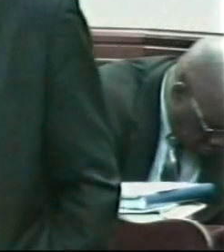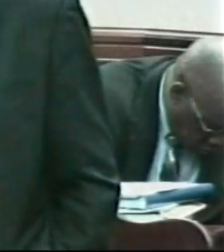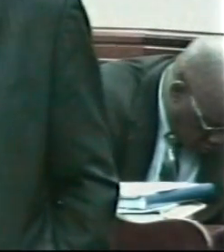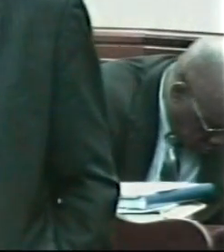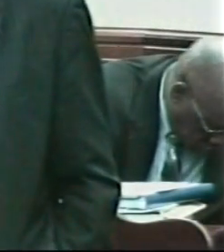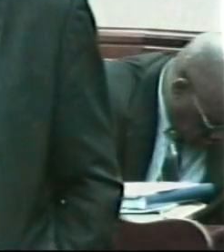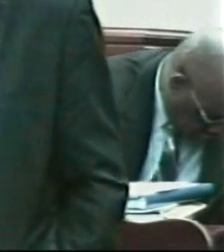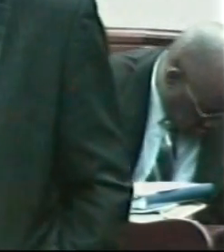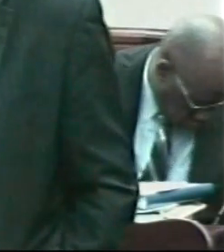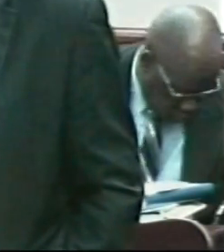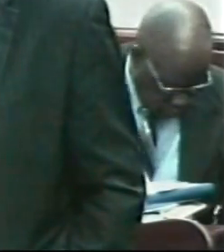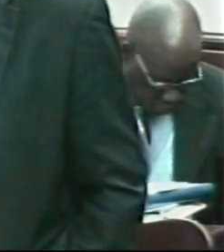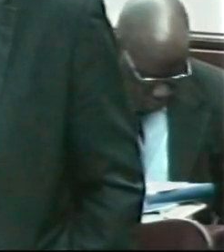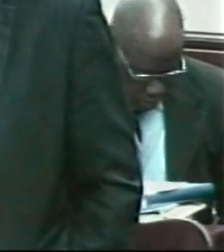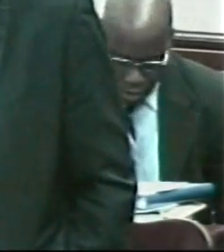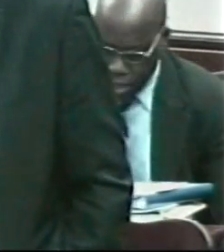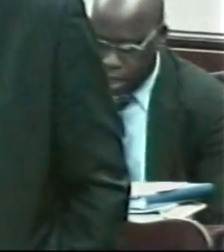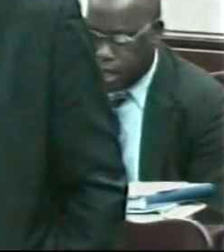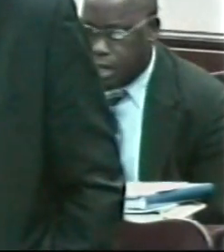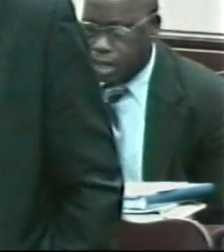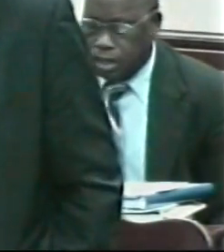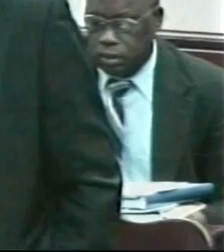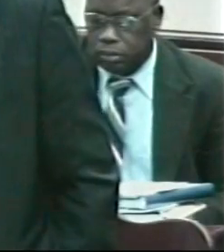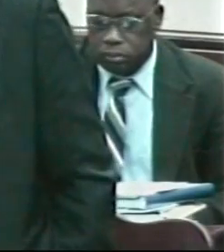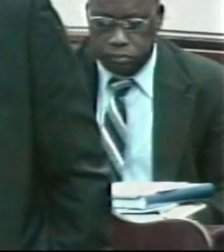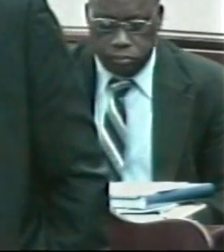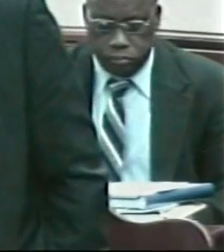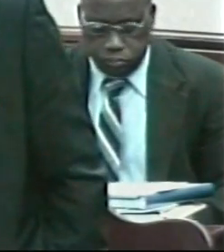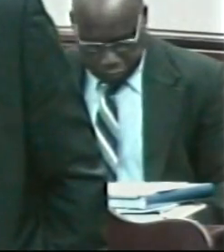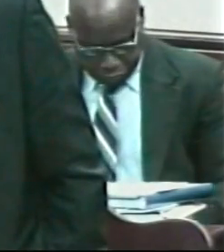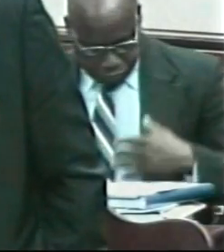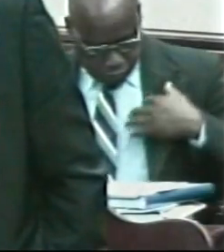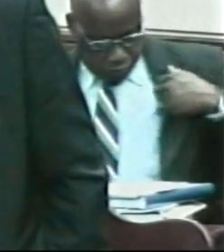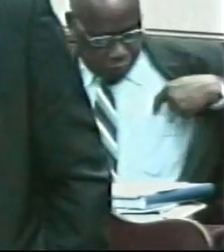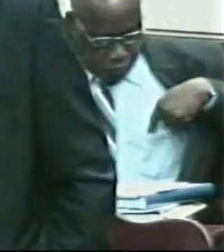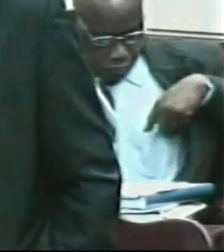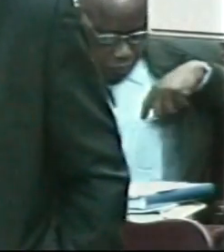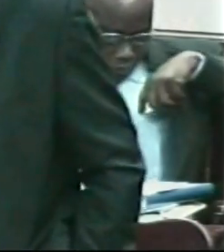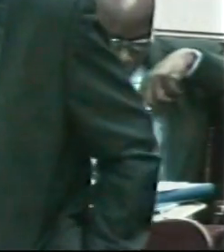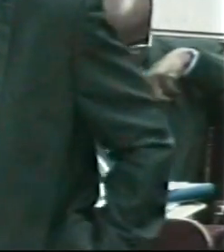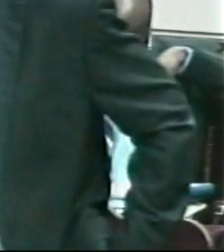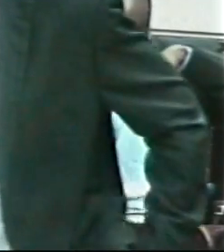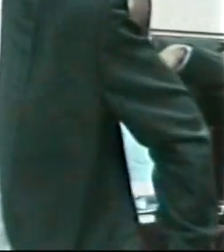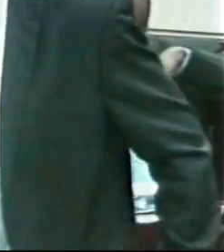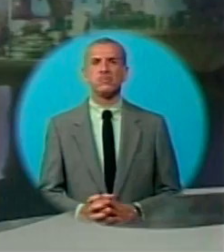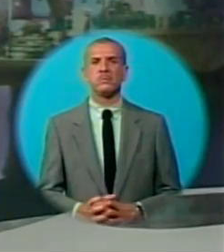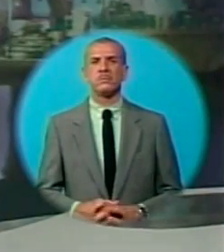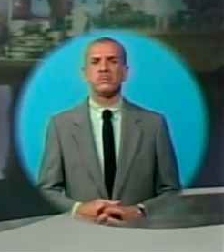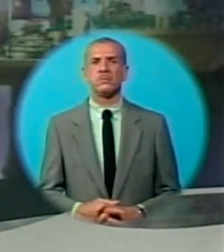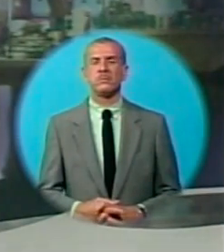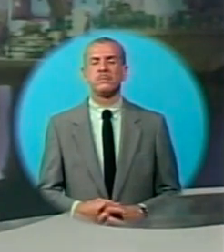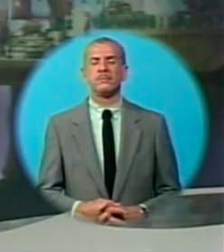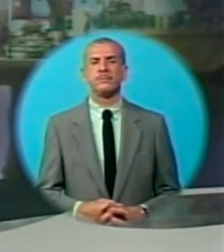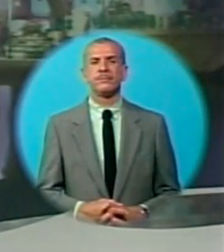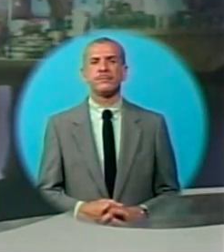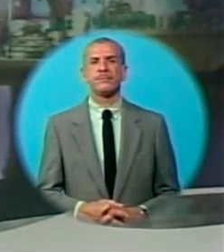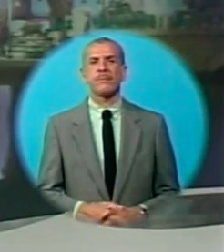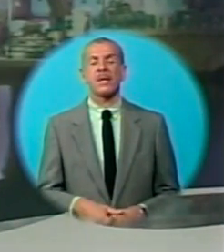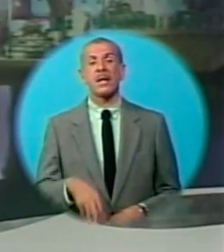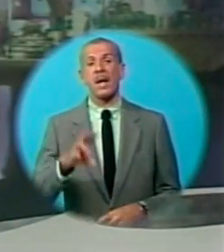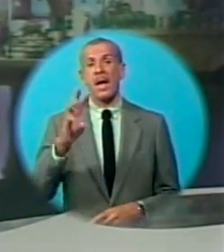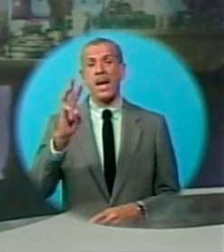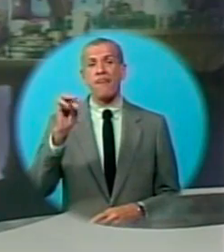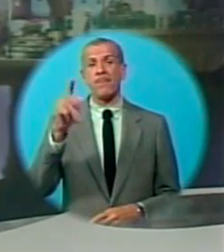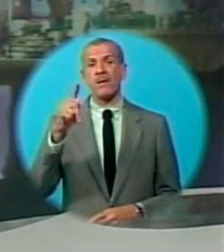non-overindulgence of the consumption of alcohol, especially at this time of celebration. An MP for St.